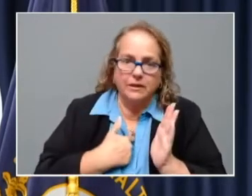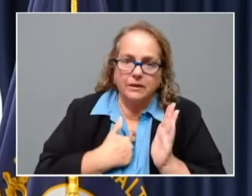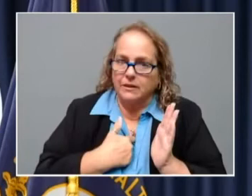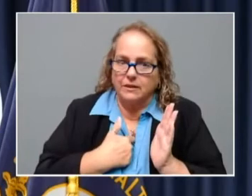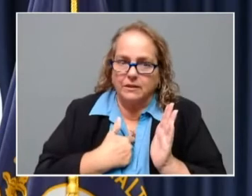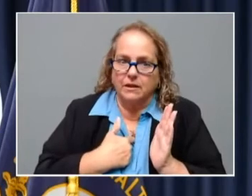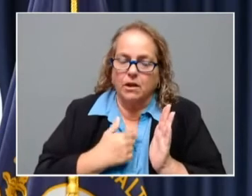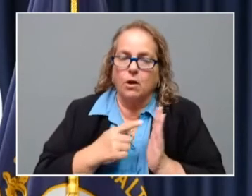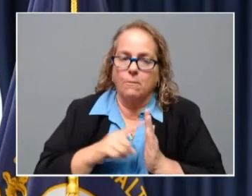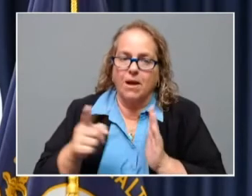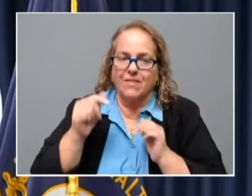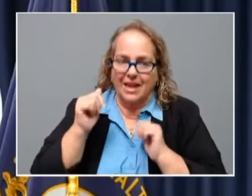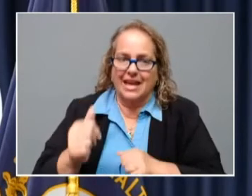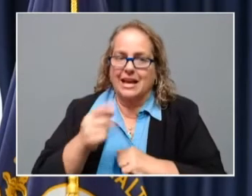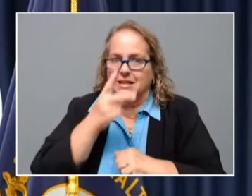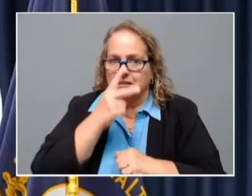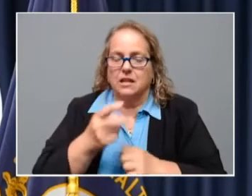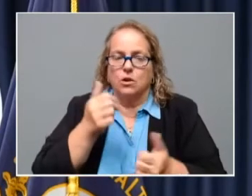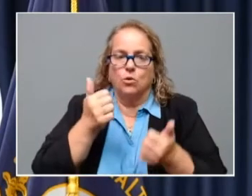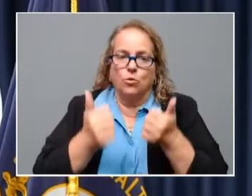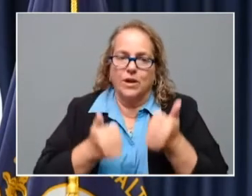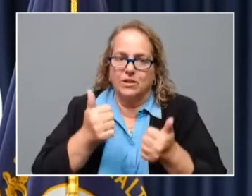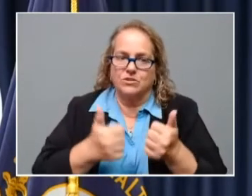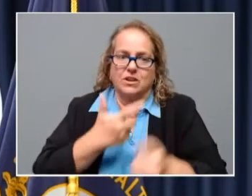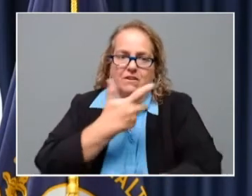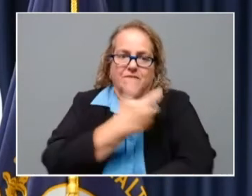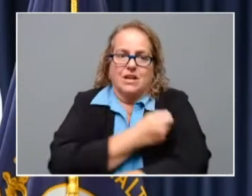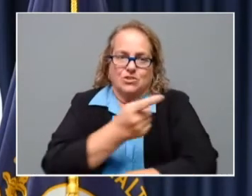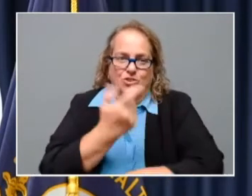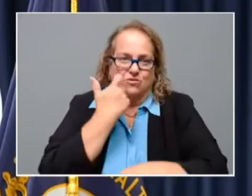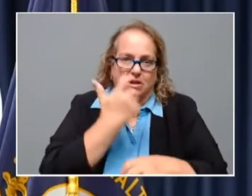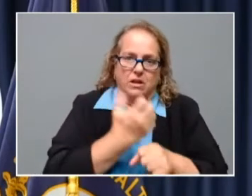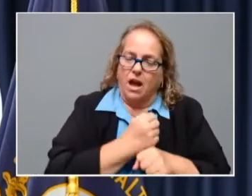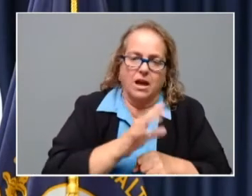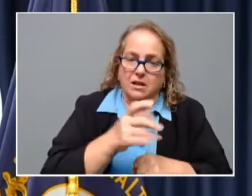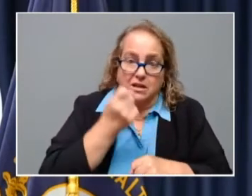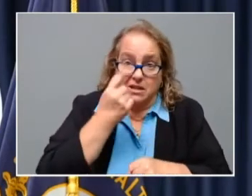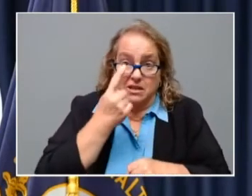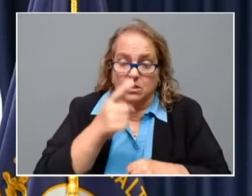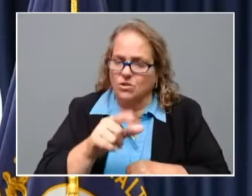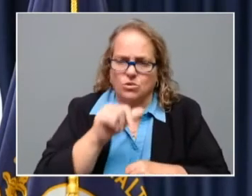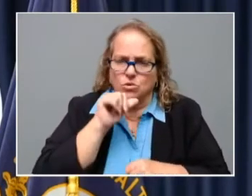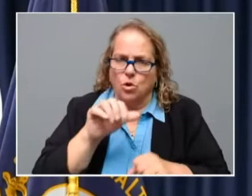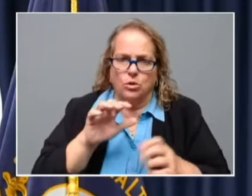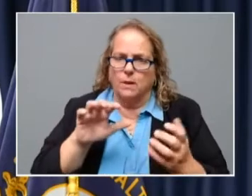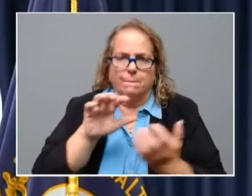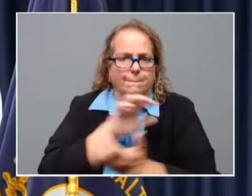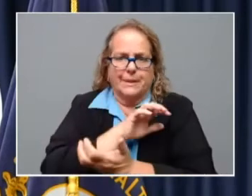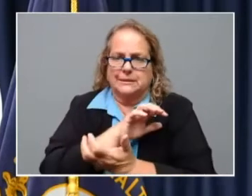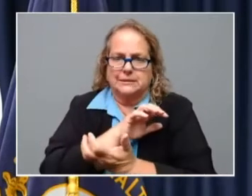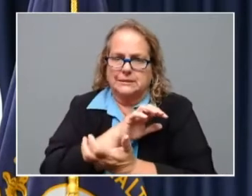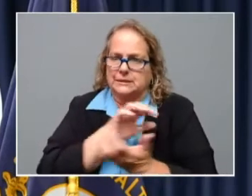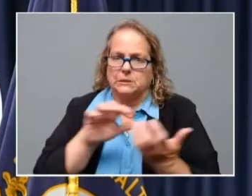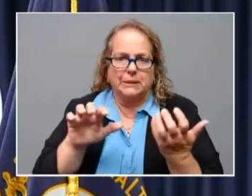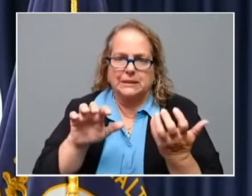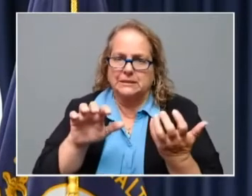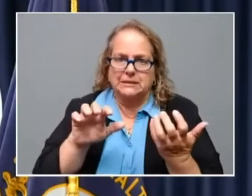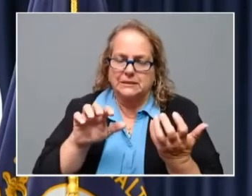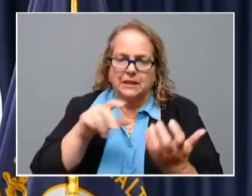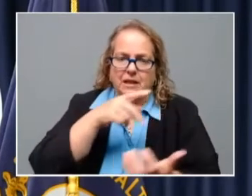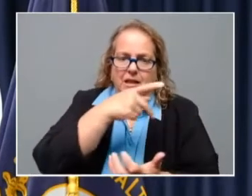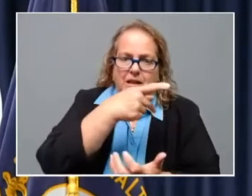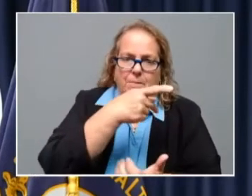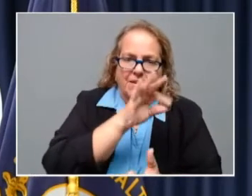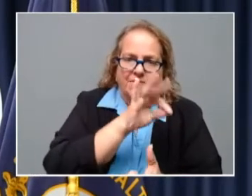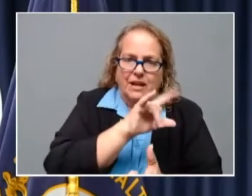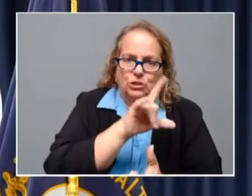you previously got. So do not mix the Pfizer booster with Moderna or J&J.